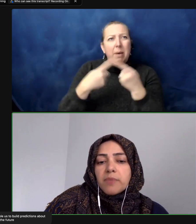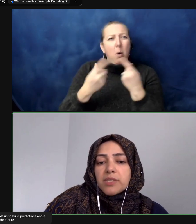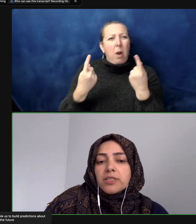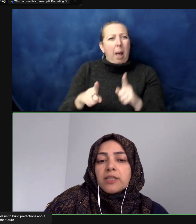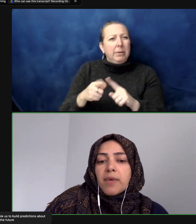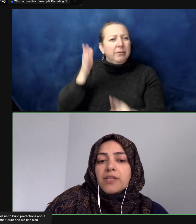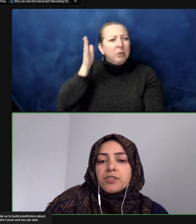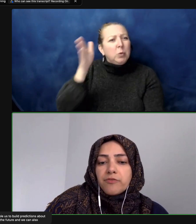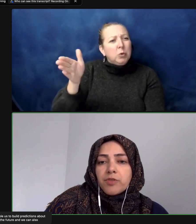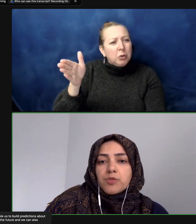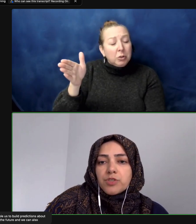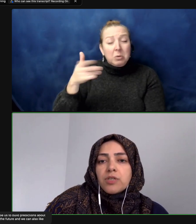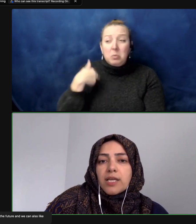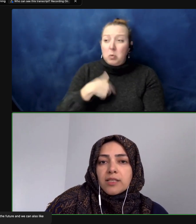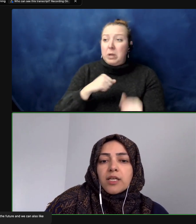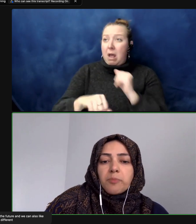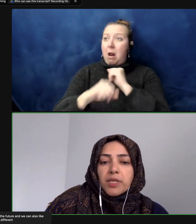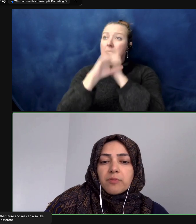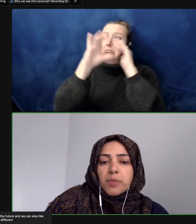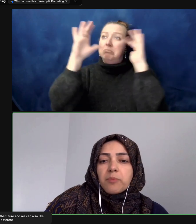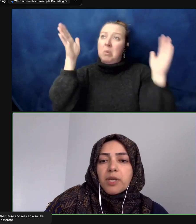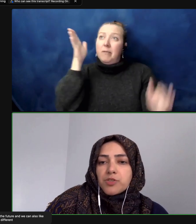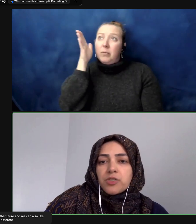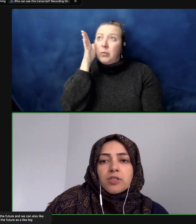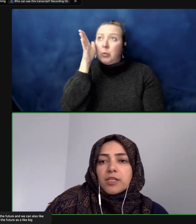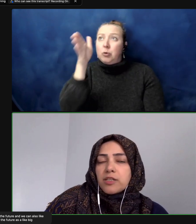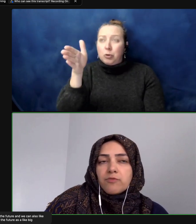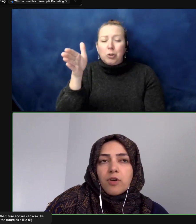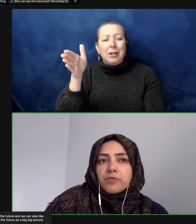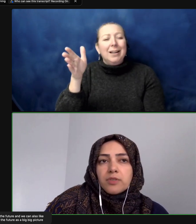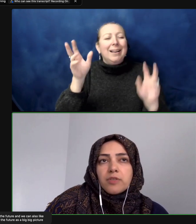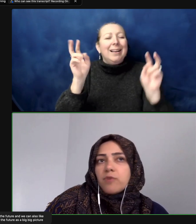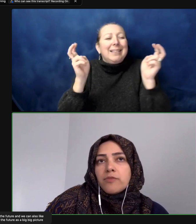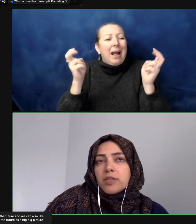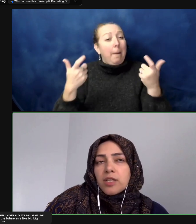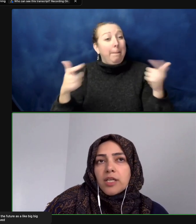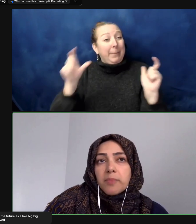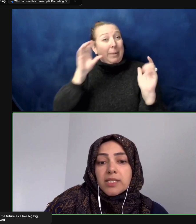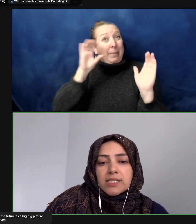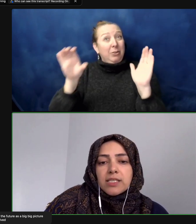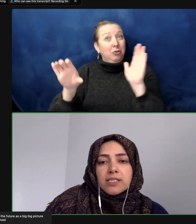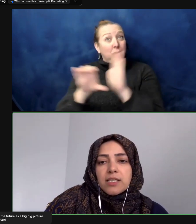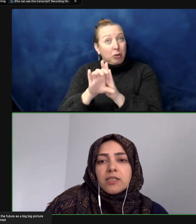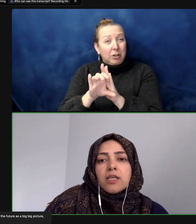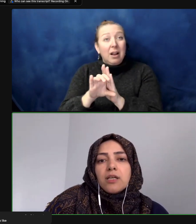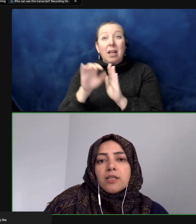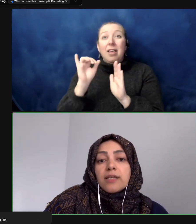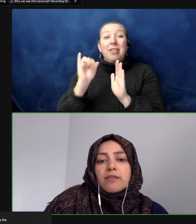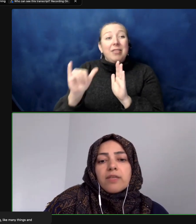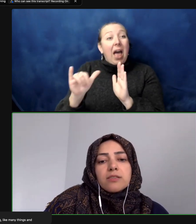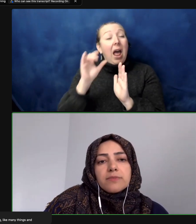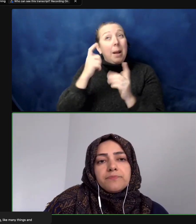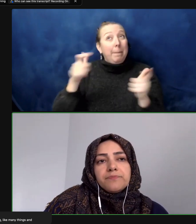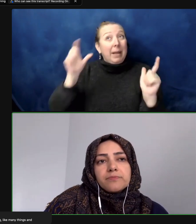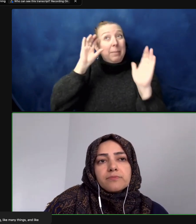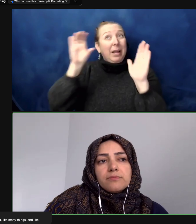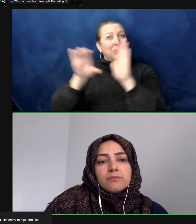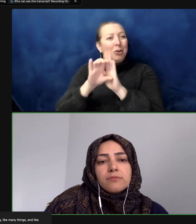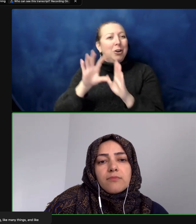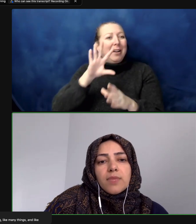also like mentally imagine the future as a like big picture, like involving like many scenes and like events.